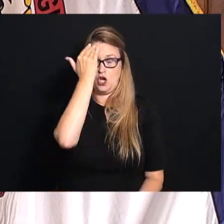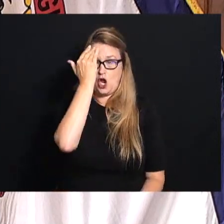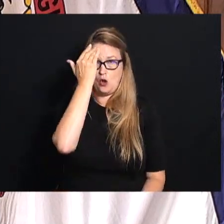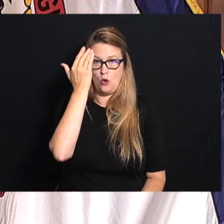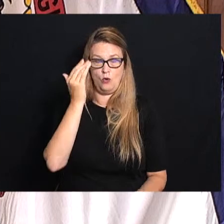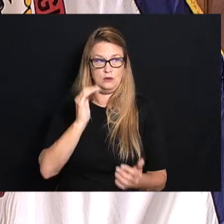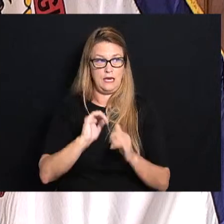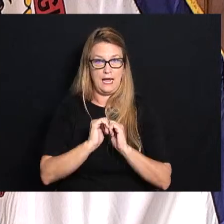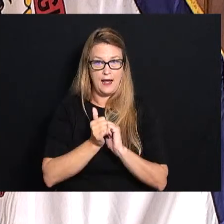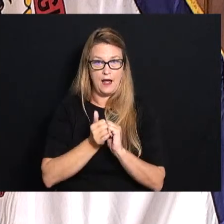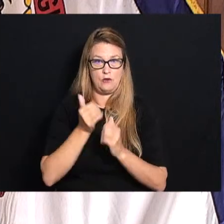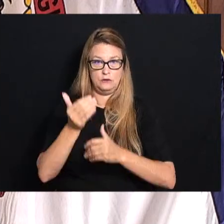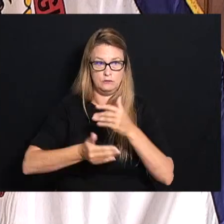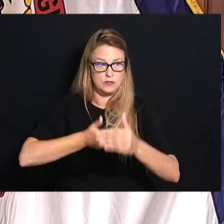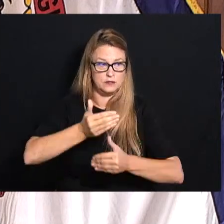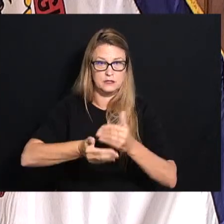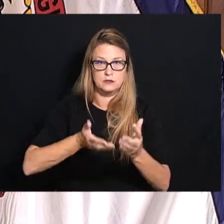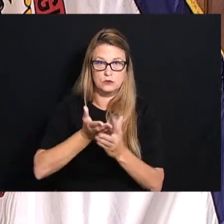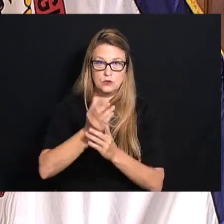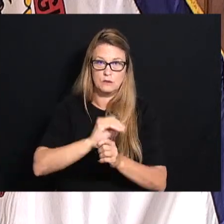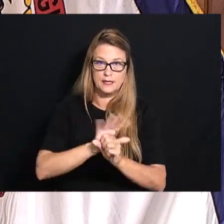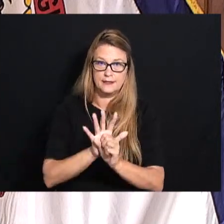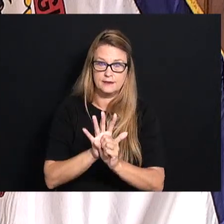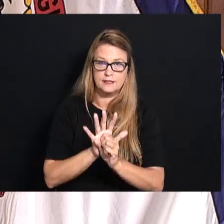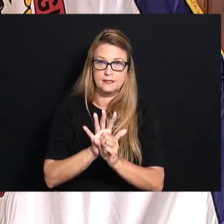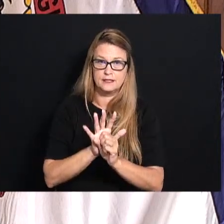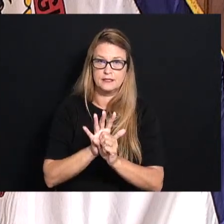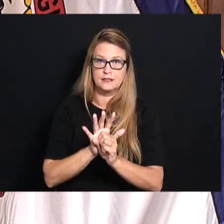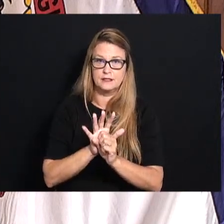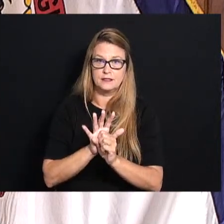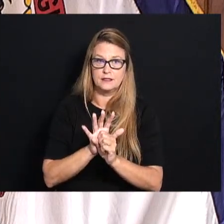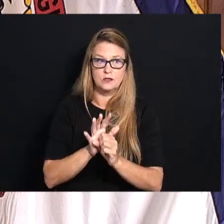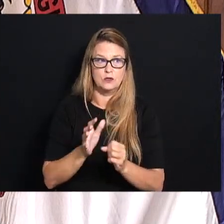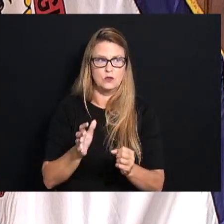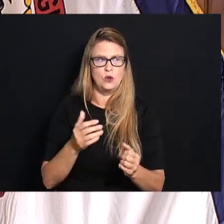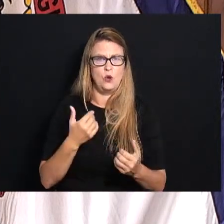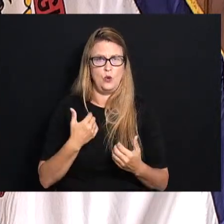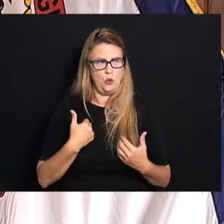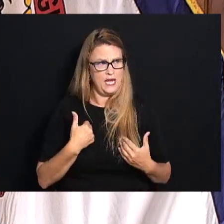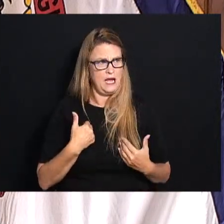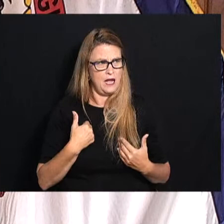do, because all of a sudden we hadn't had a pandemic here